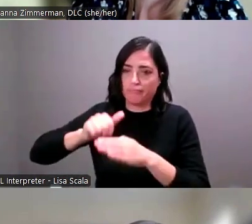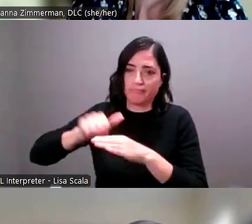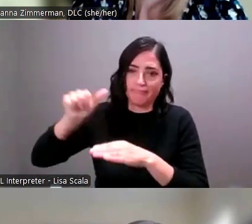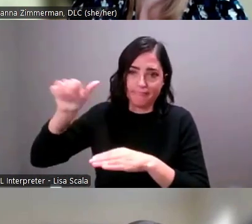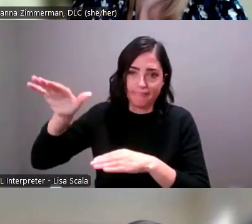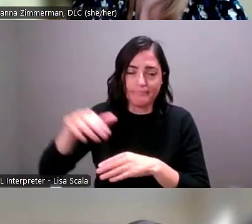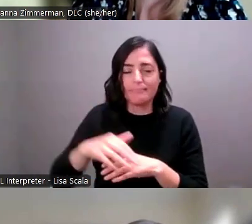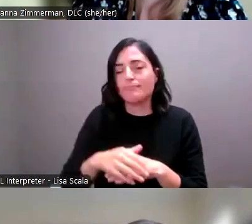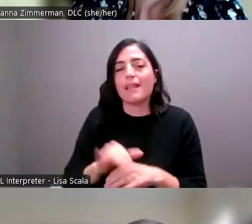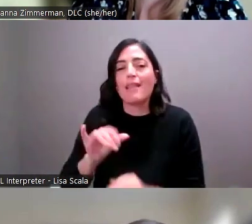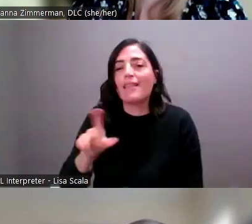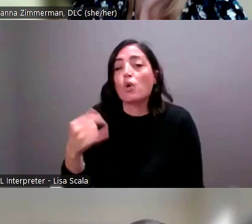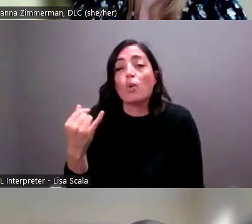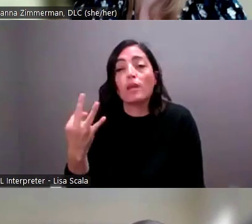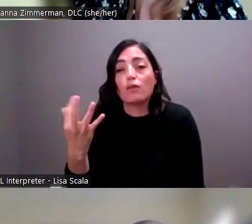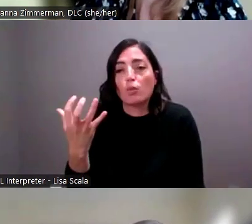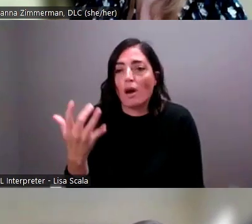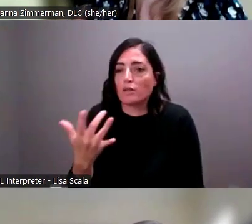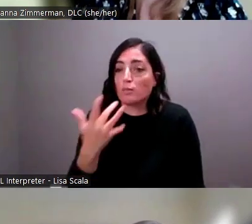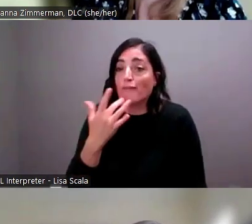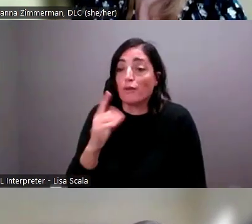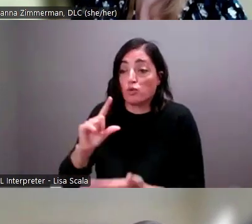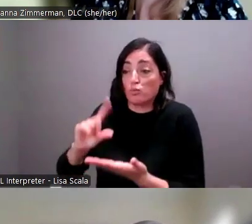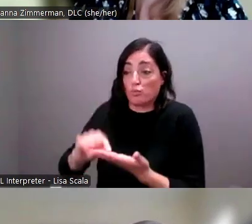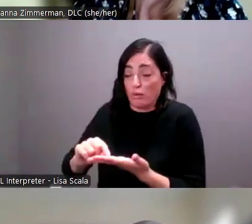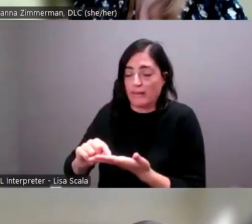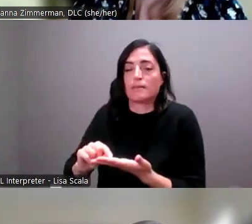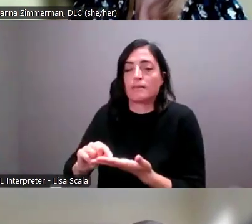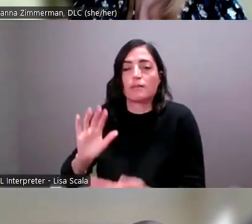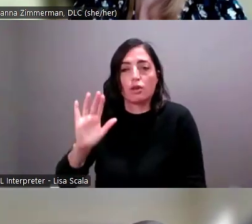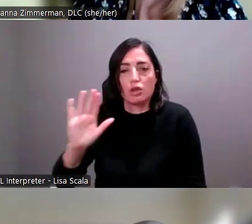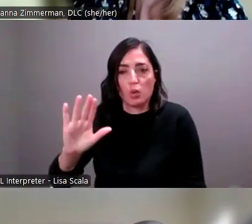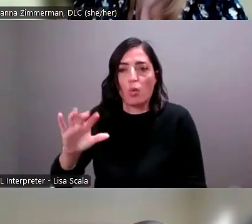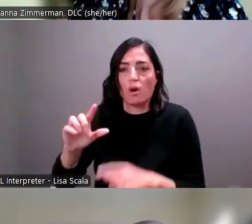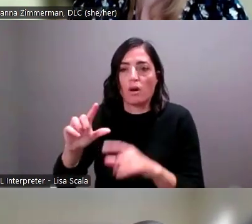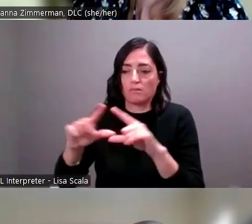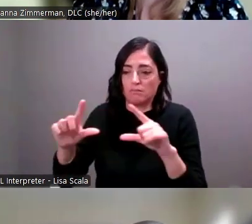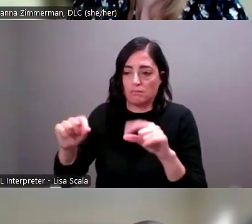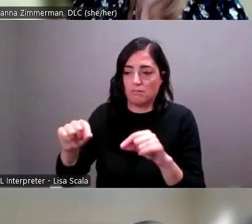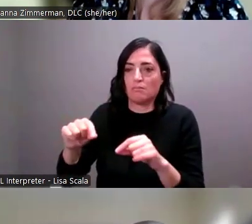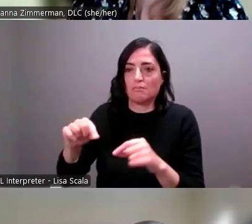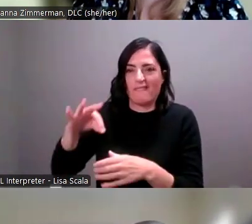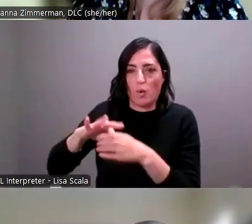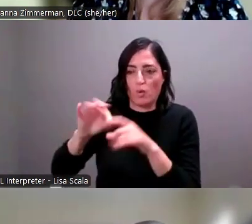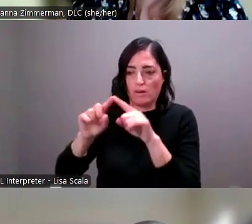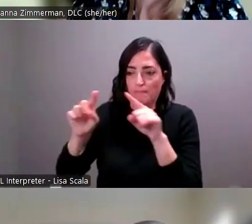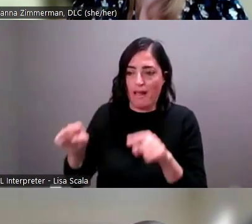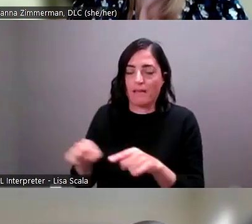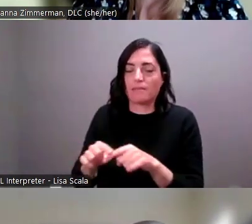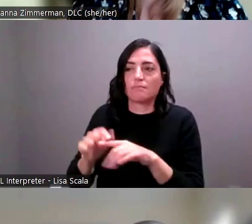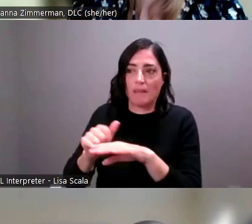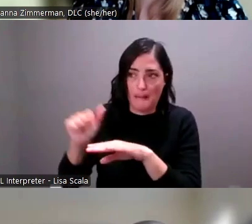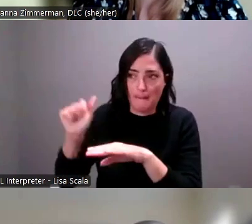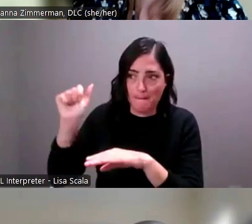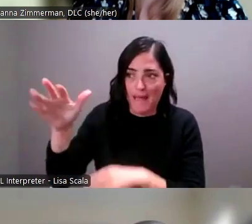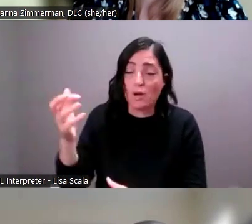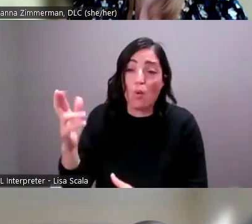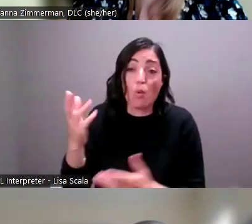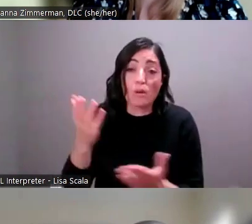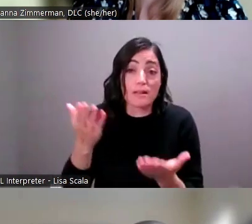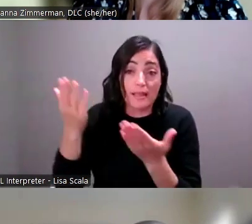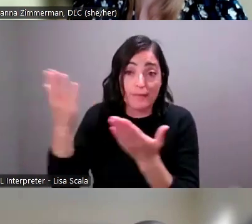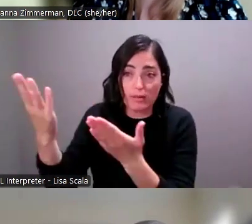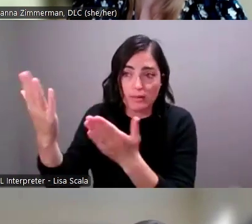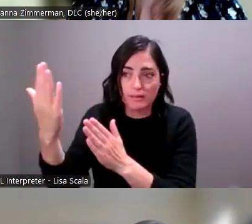So that's only if you want to print out your ballot and mail it or deliver it